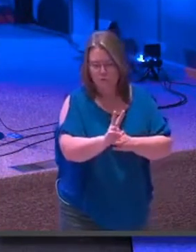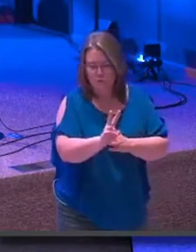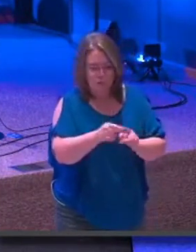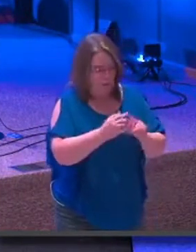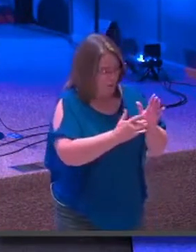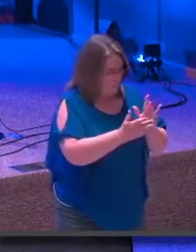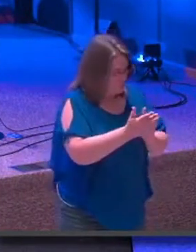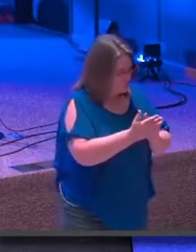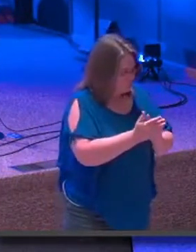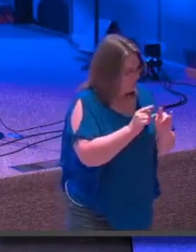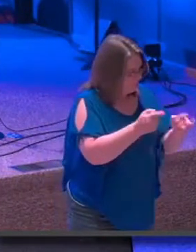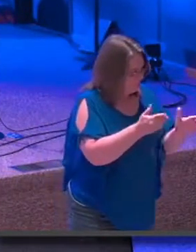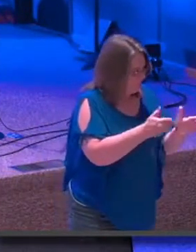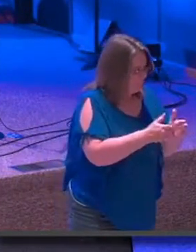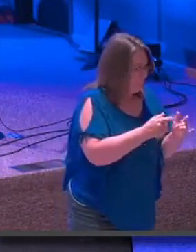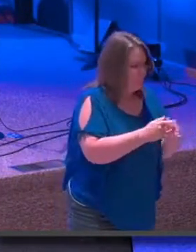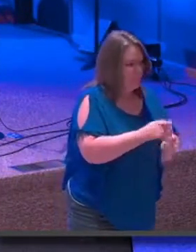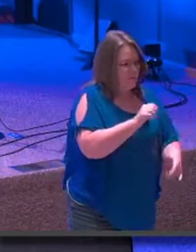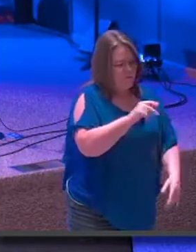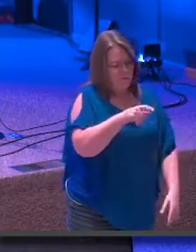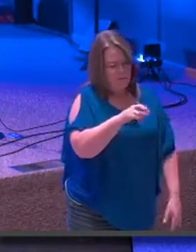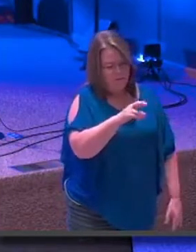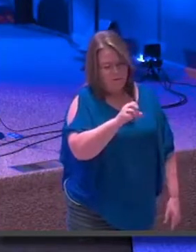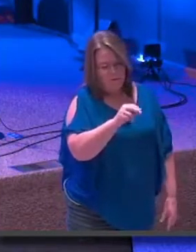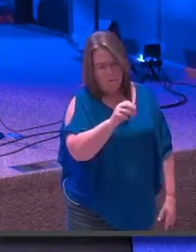returned again to